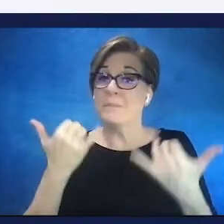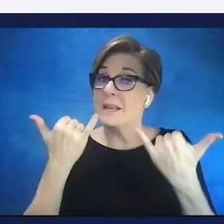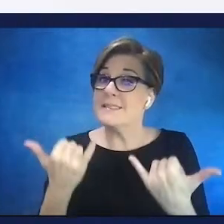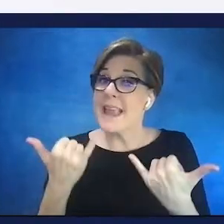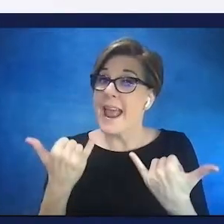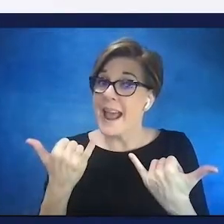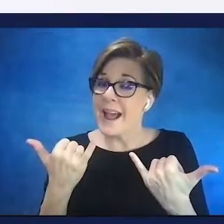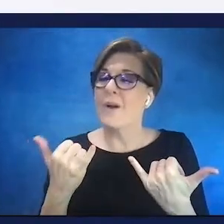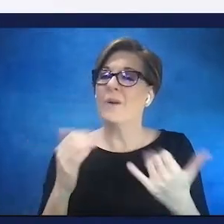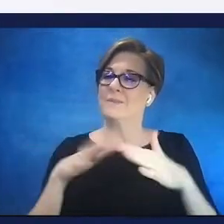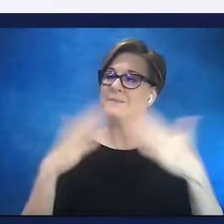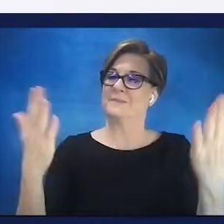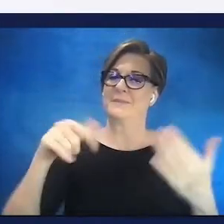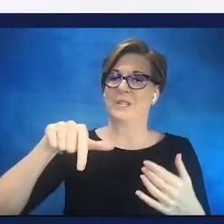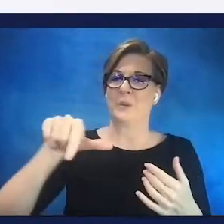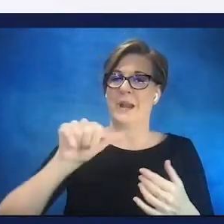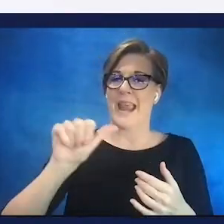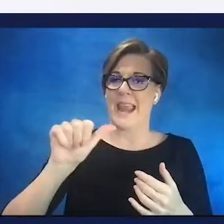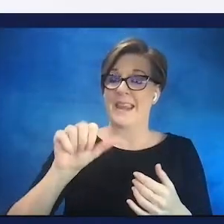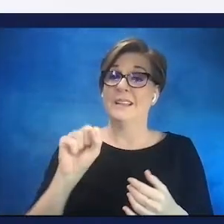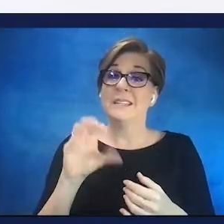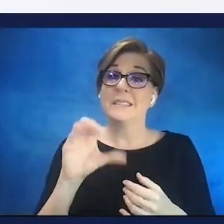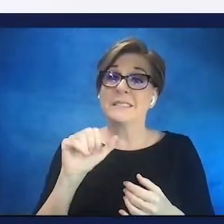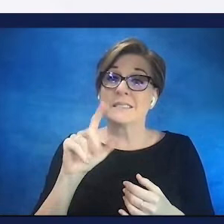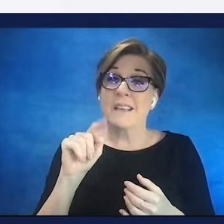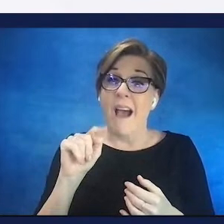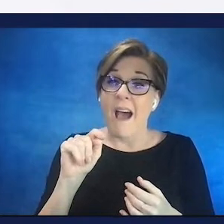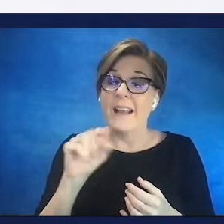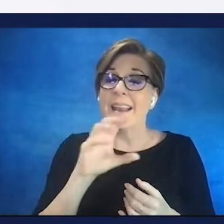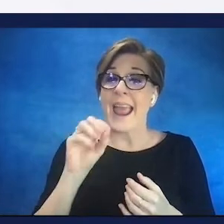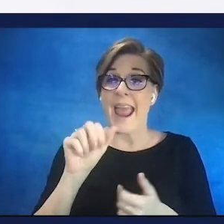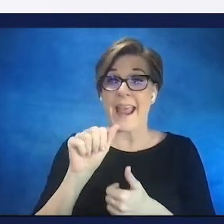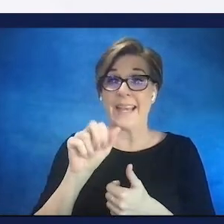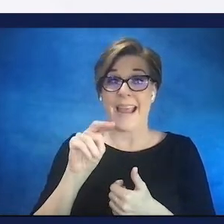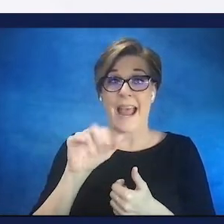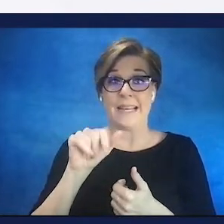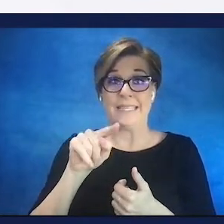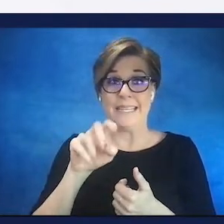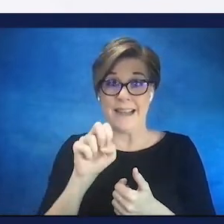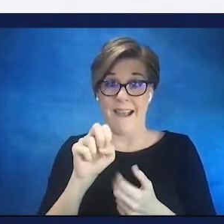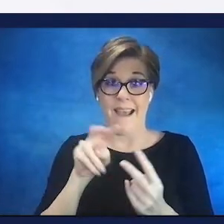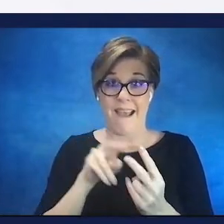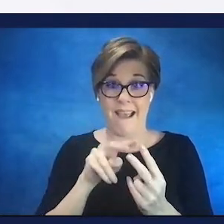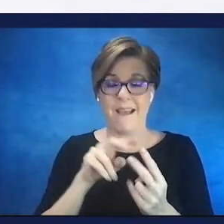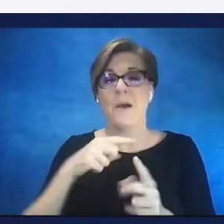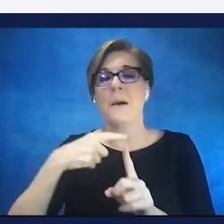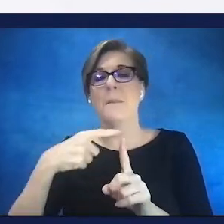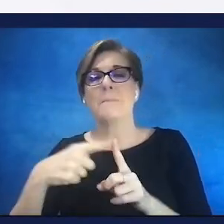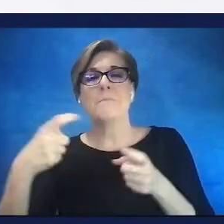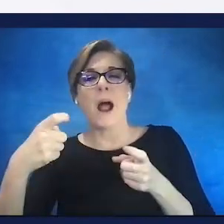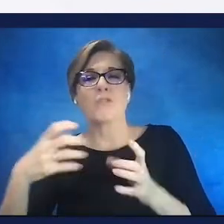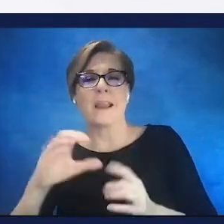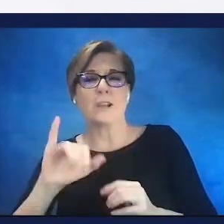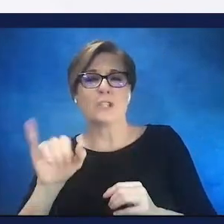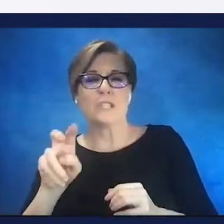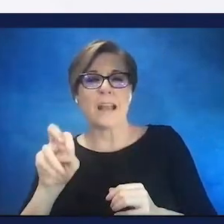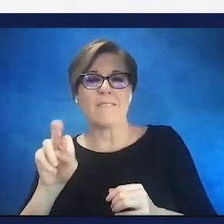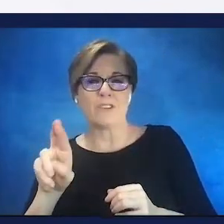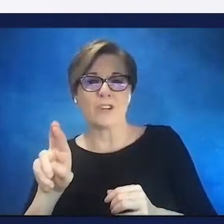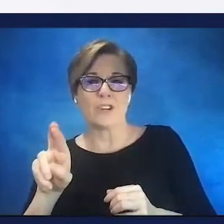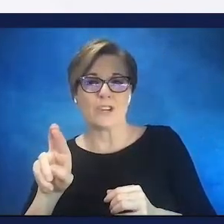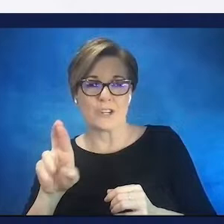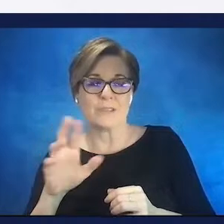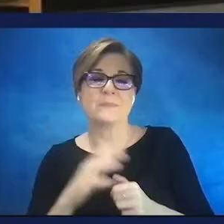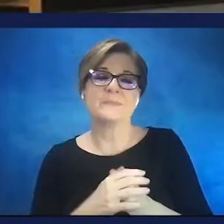Well, now it's time for our Q&A session with Scott Jarrett and Anita Esquivel, moderated by Jennifer Lewer.